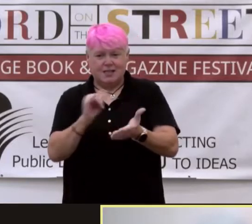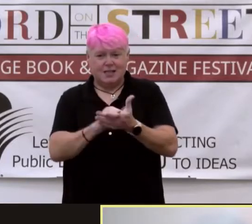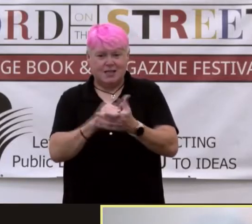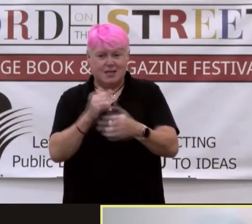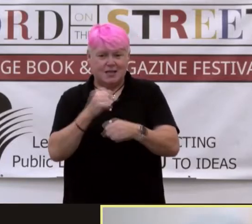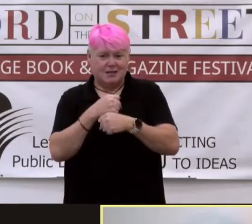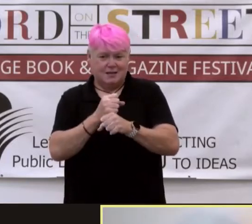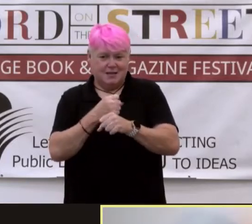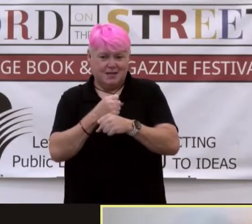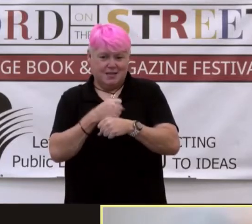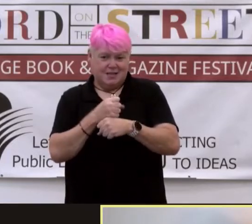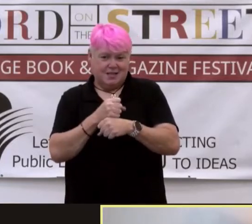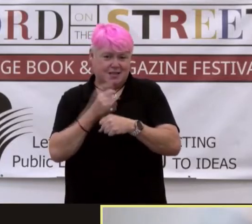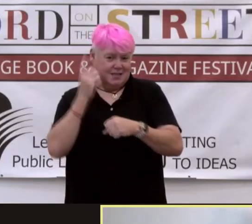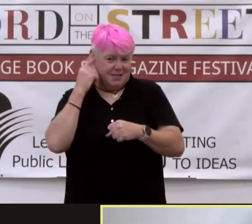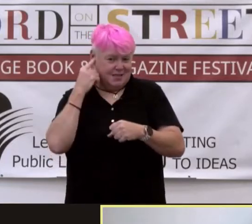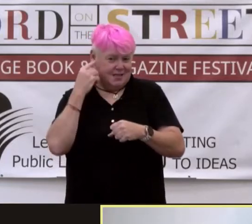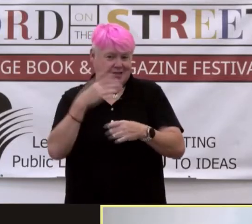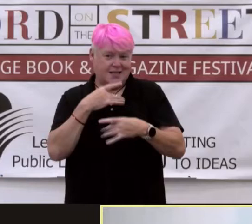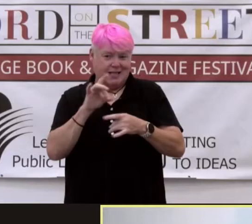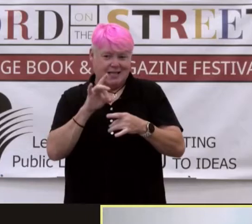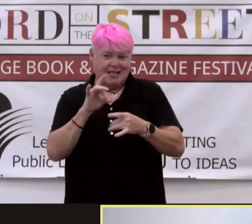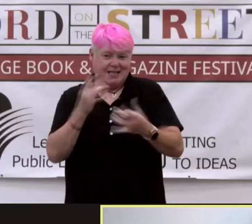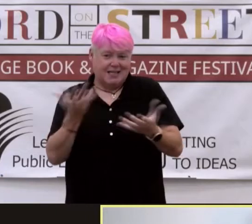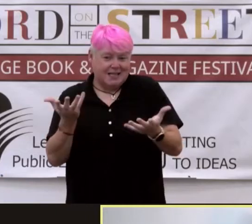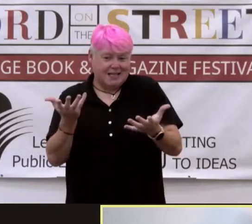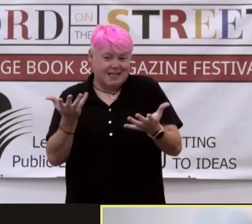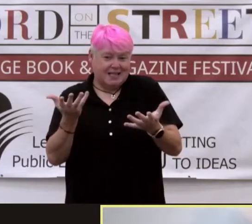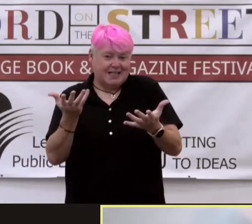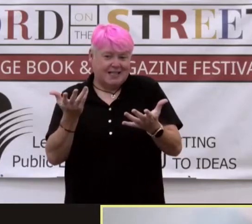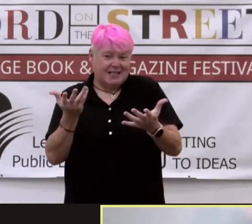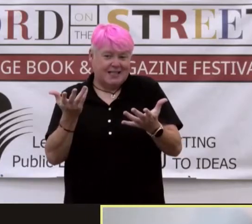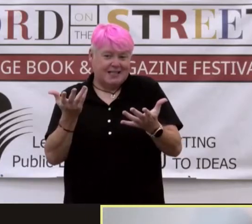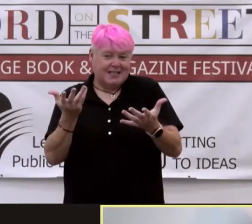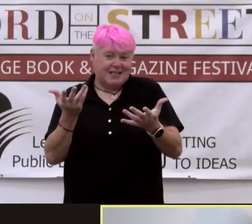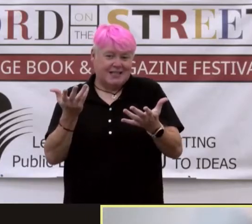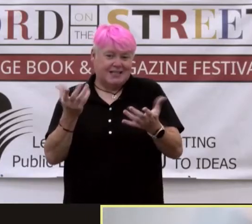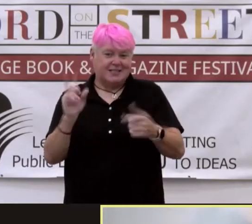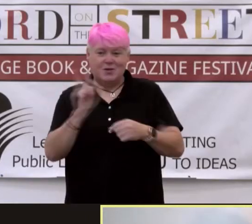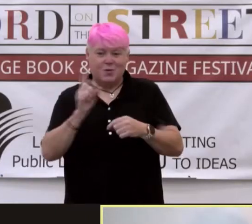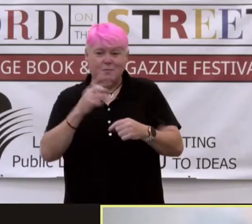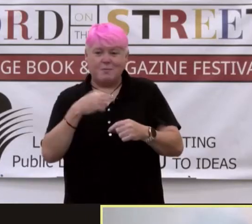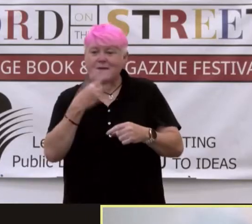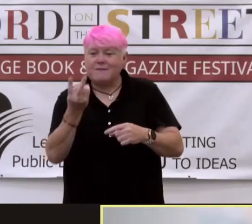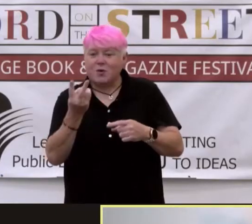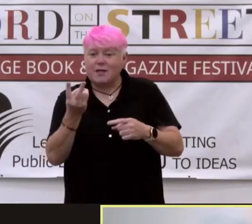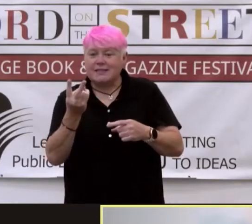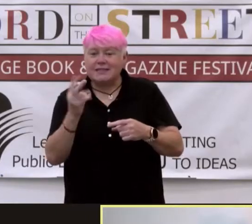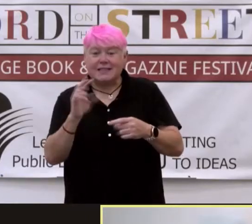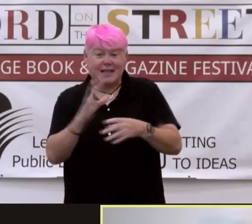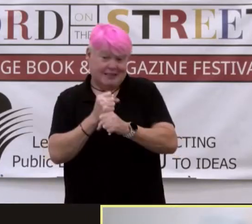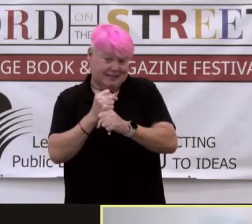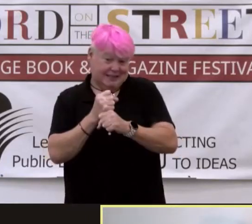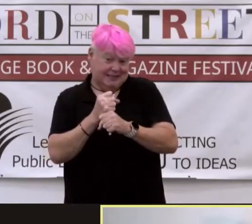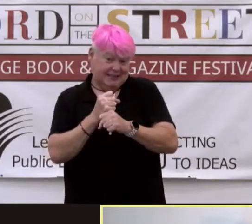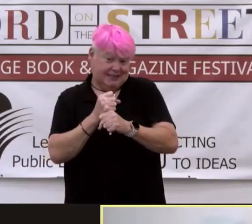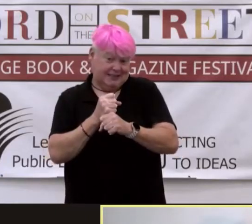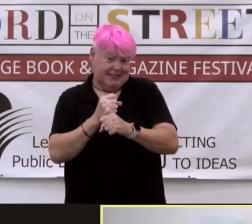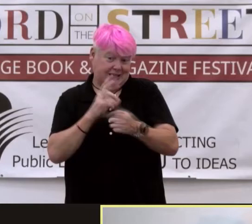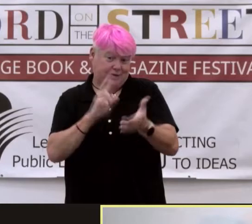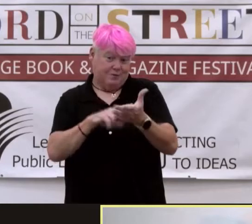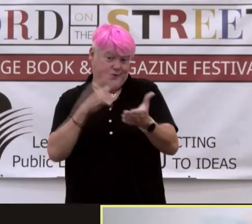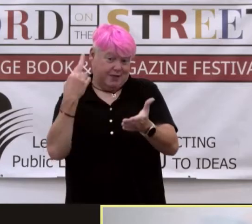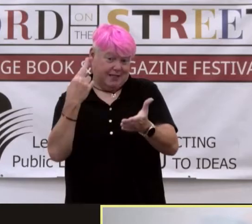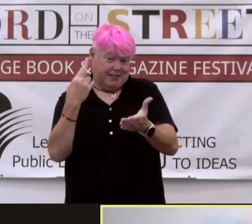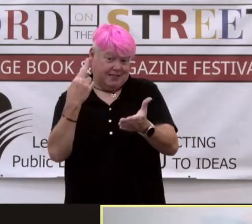on purpose, and then I find out like it is kind of just where my voice arrived at. I think it also reflects the kind of books